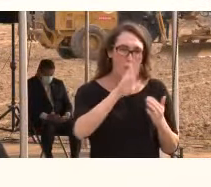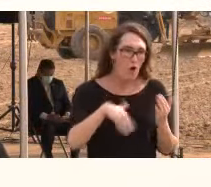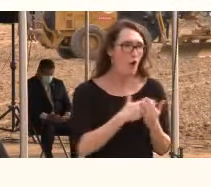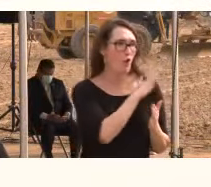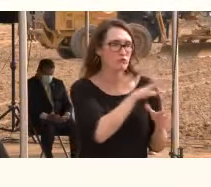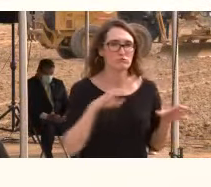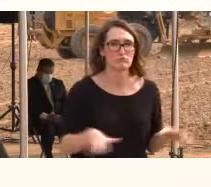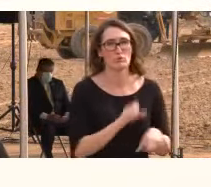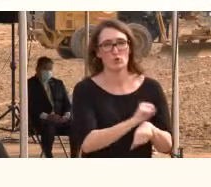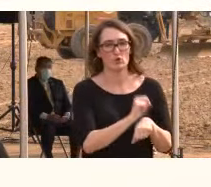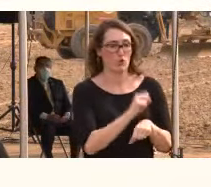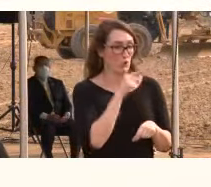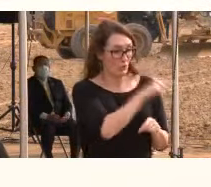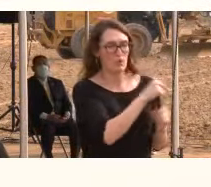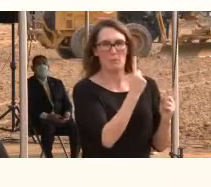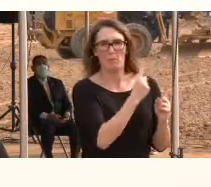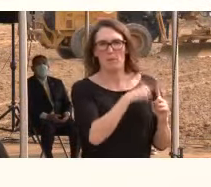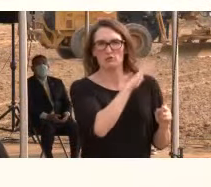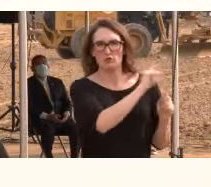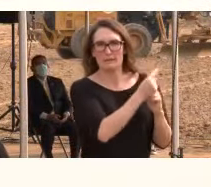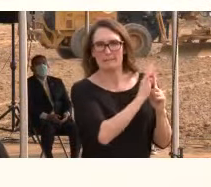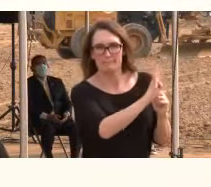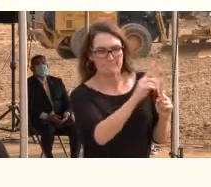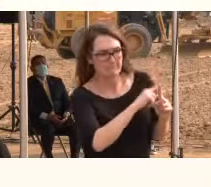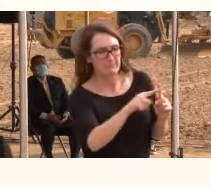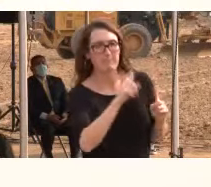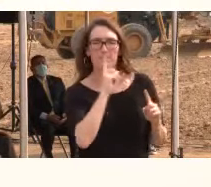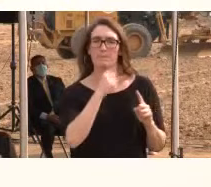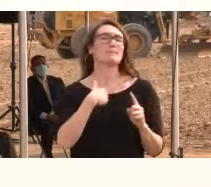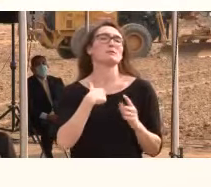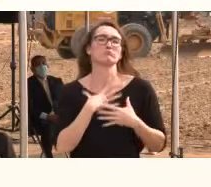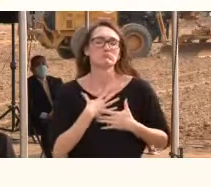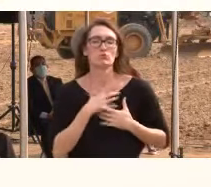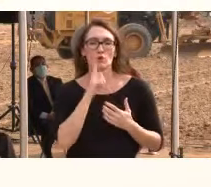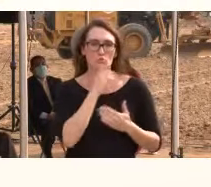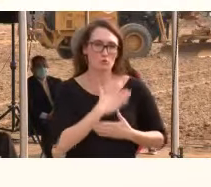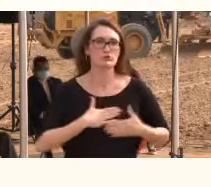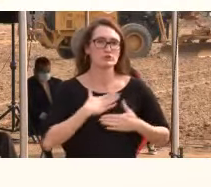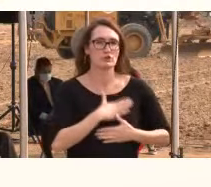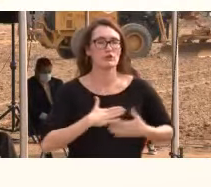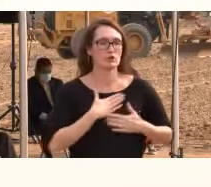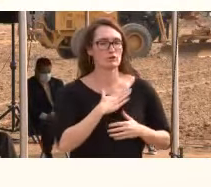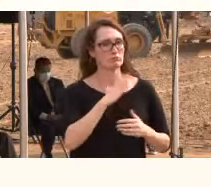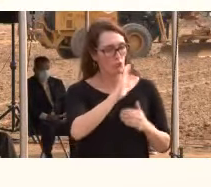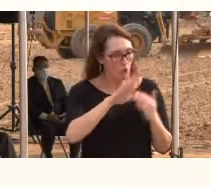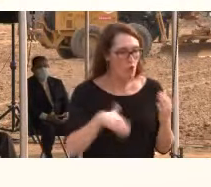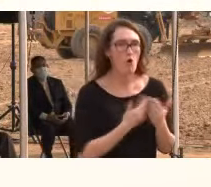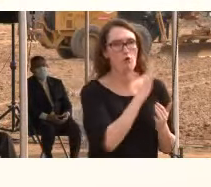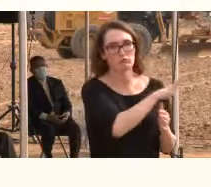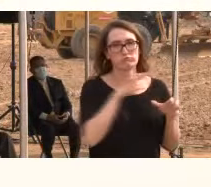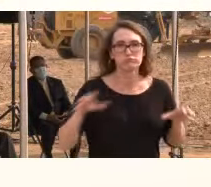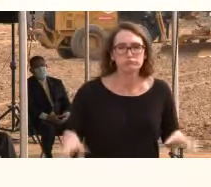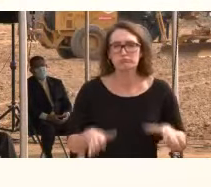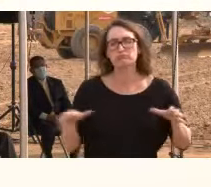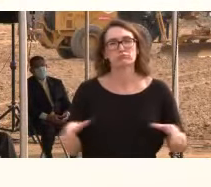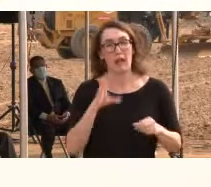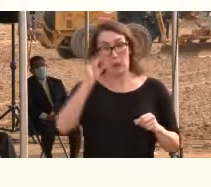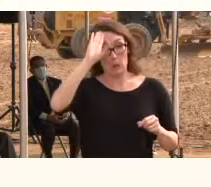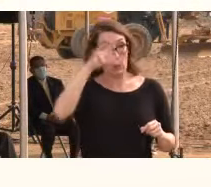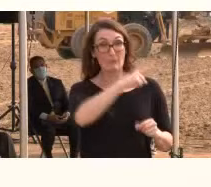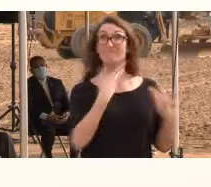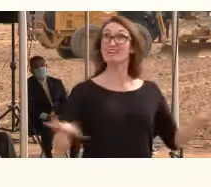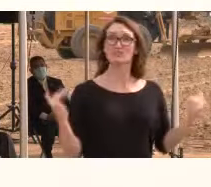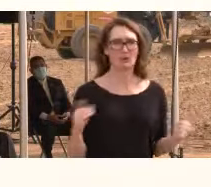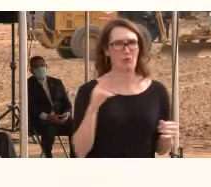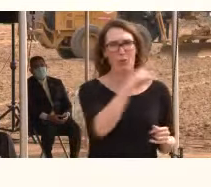you and your team have done to get us here, and I share a deep appreciation for all that you've done and all that you'll continue to do to